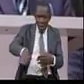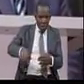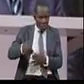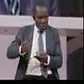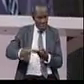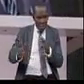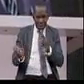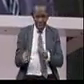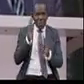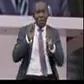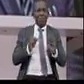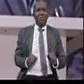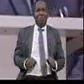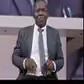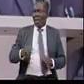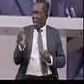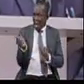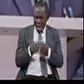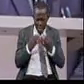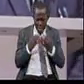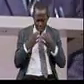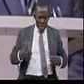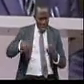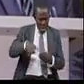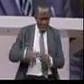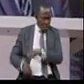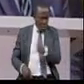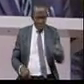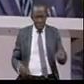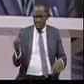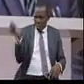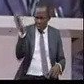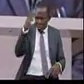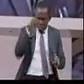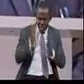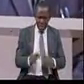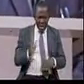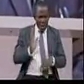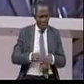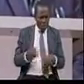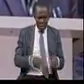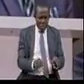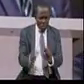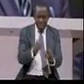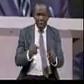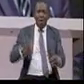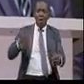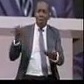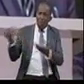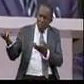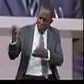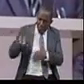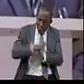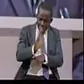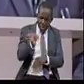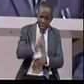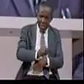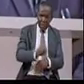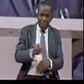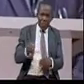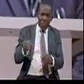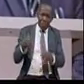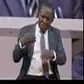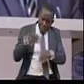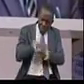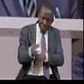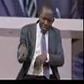everybody around you, strangers on the street, compel them to come. Opera Square must not contain